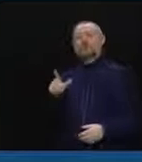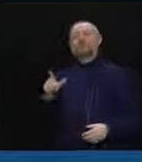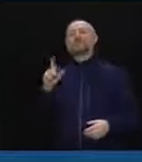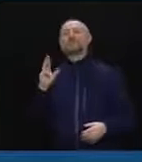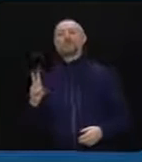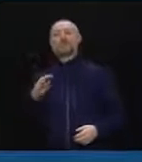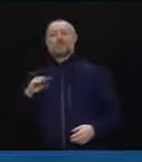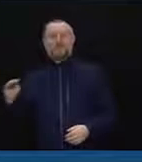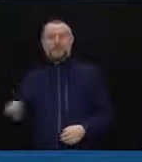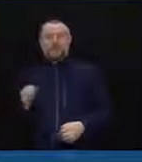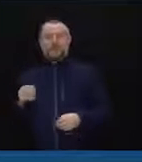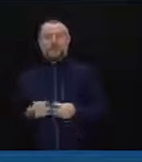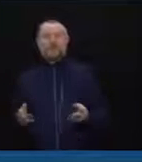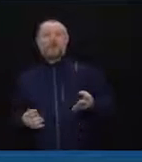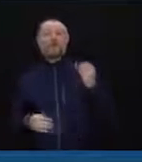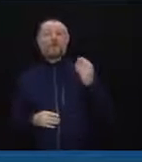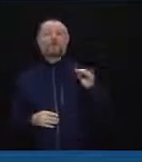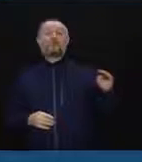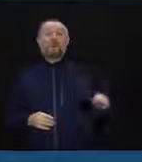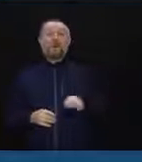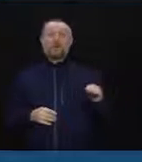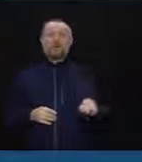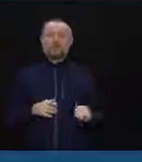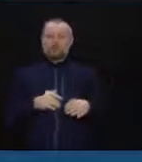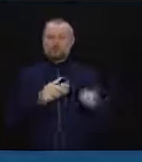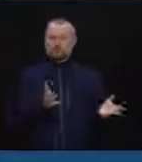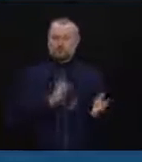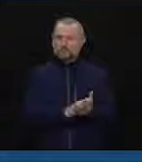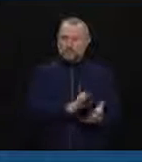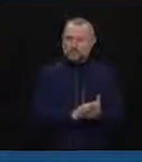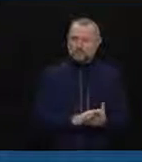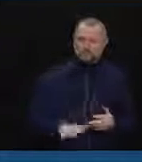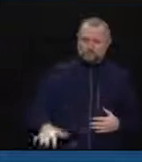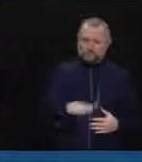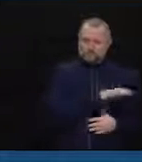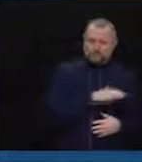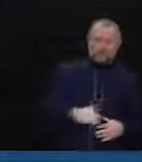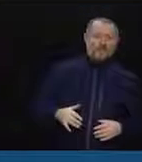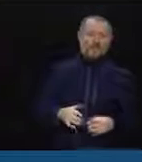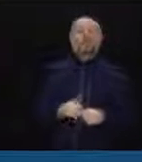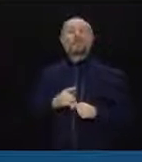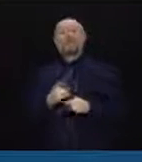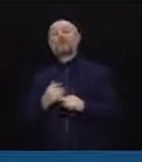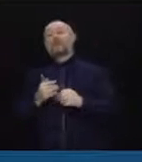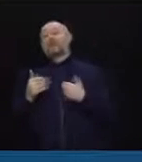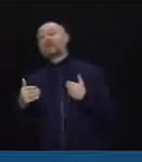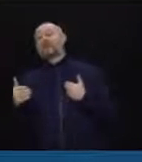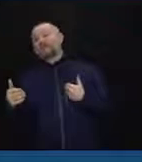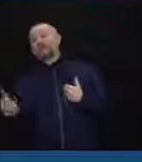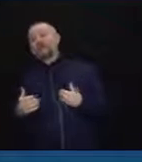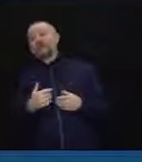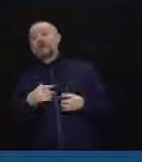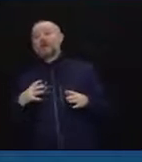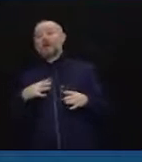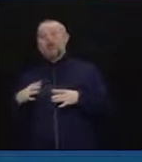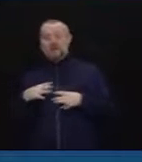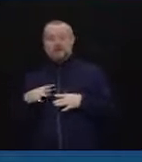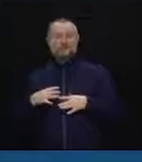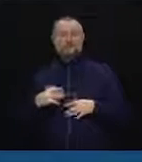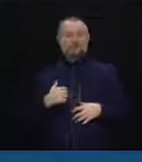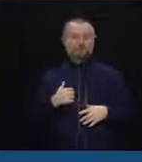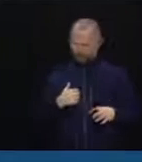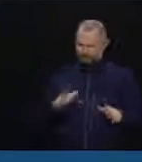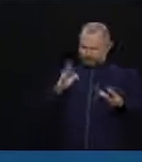14 million, and that's going to continue to go up as we make a real concentrated effort as this holiday is coming up. And we're distributing masks, as I mentioned, to